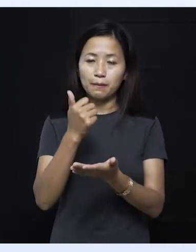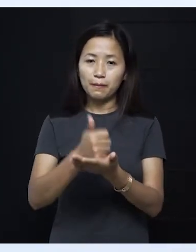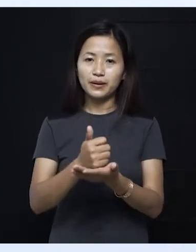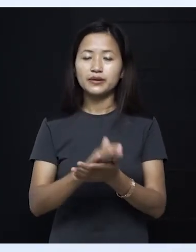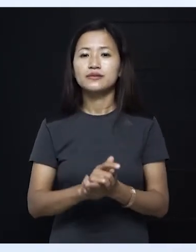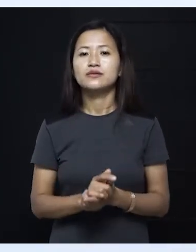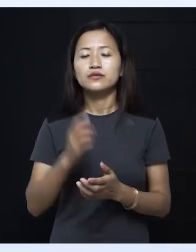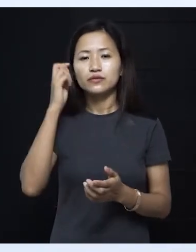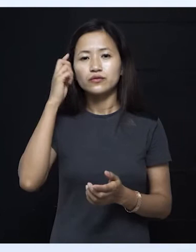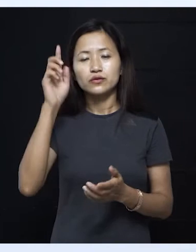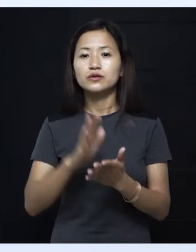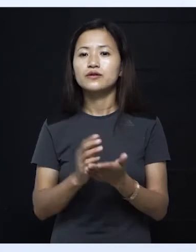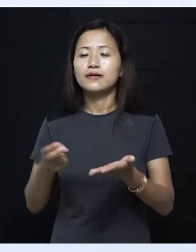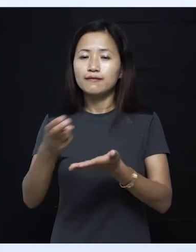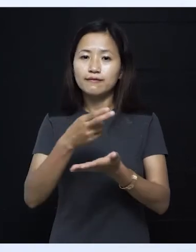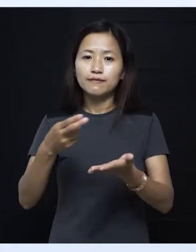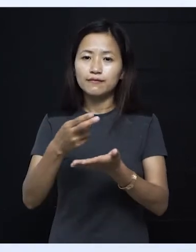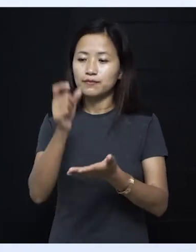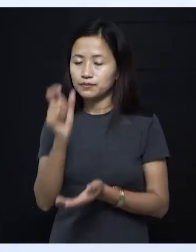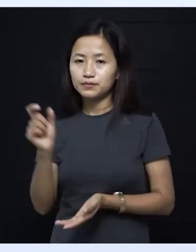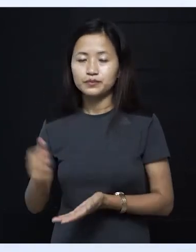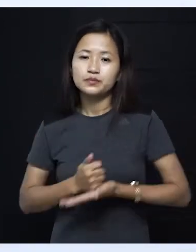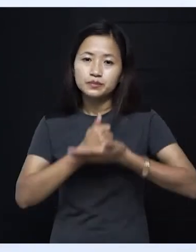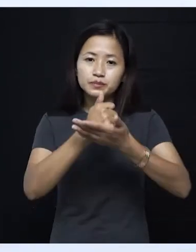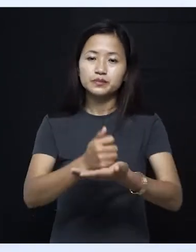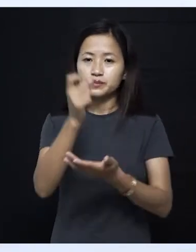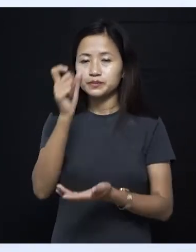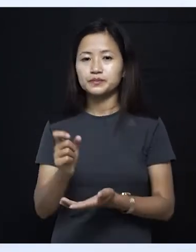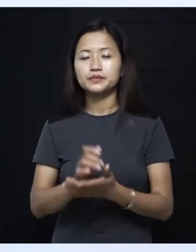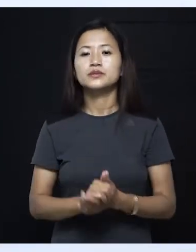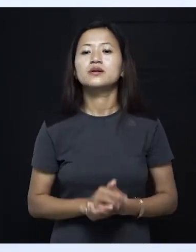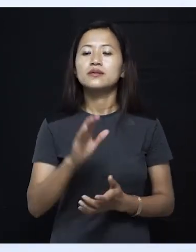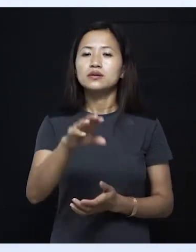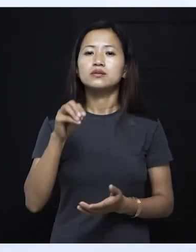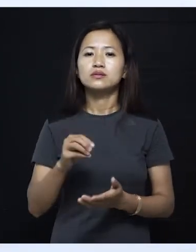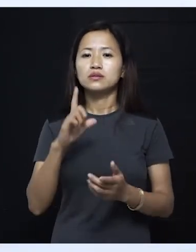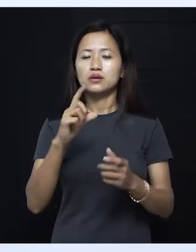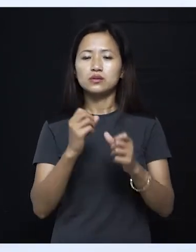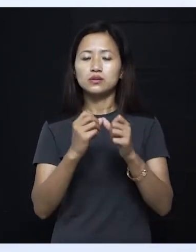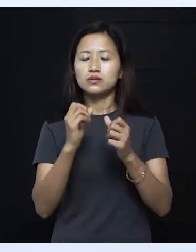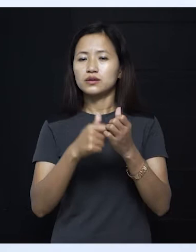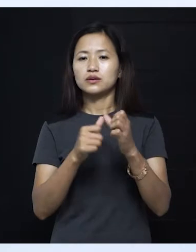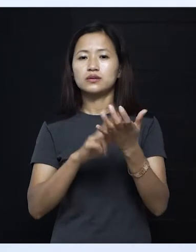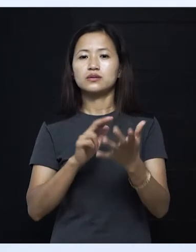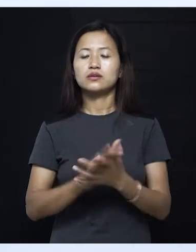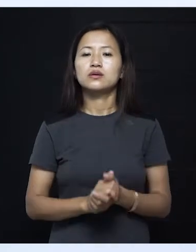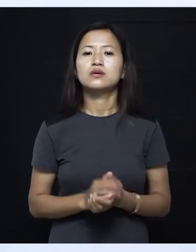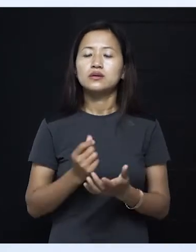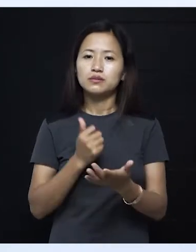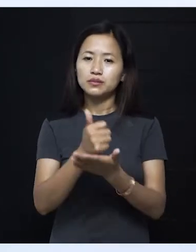the farmers to help them, that is to make the farmers get loan from the